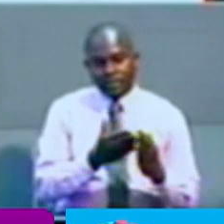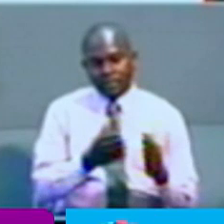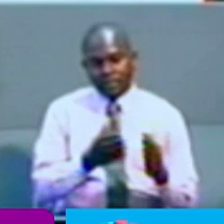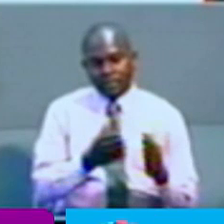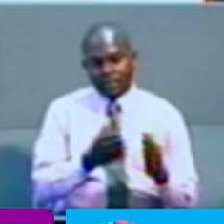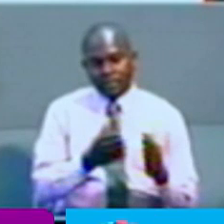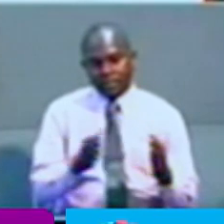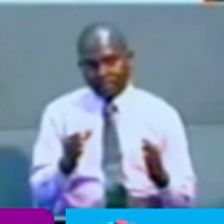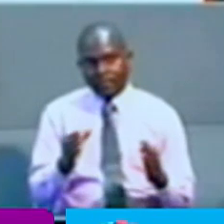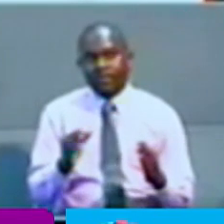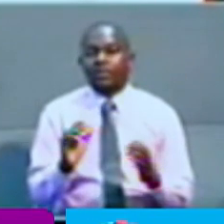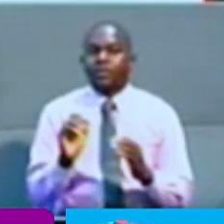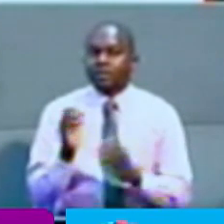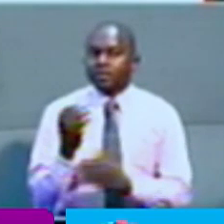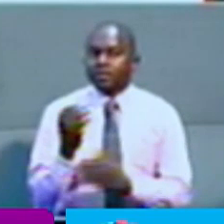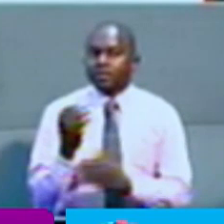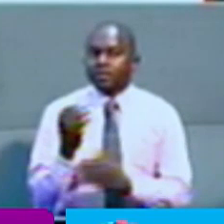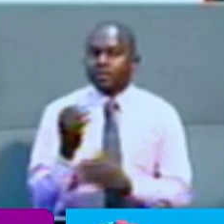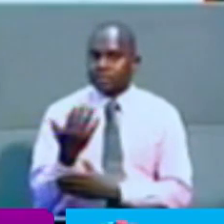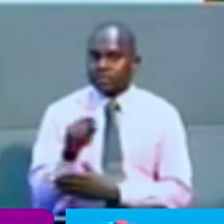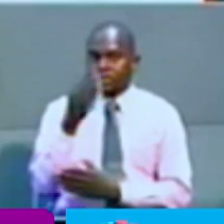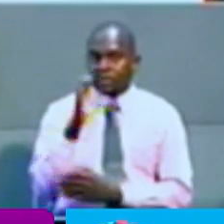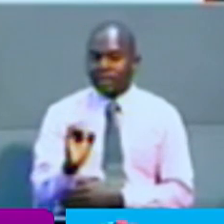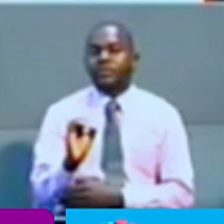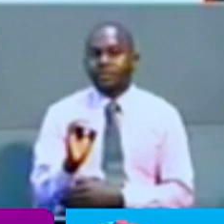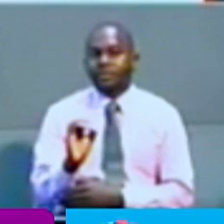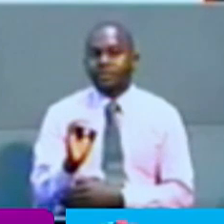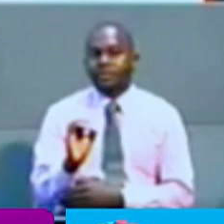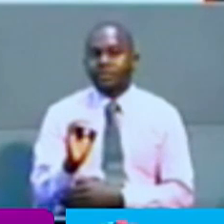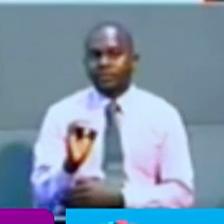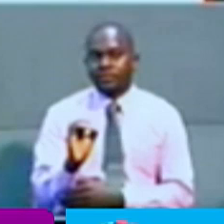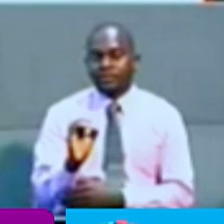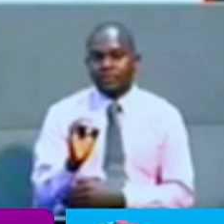mpaka saa kumi na moja na nusu ya usiku.